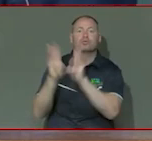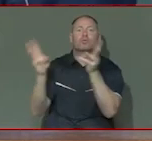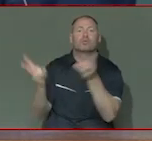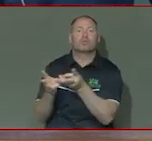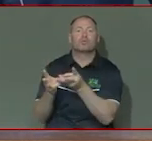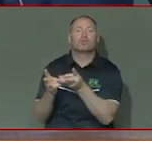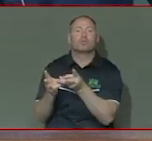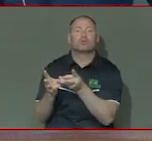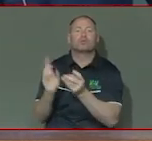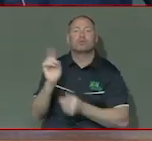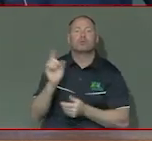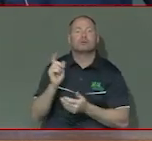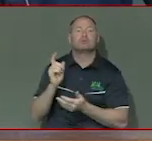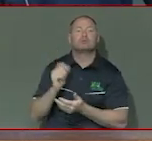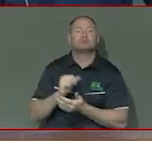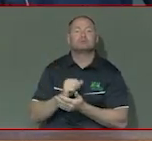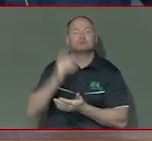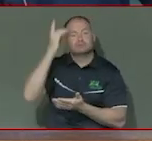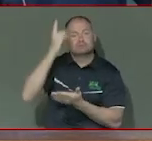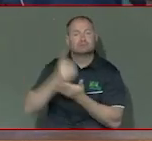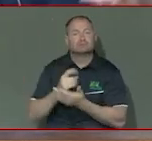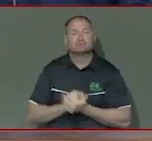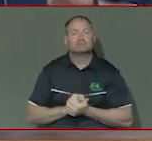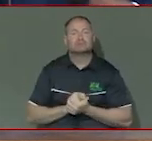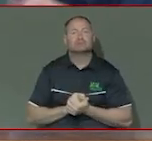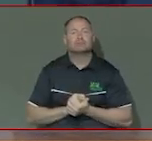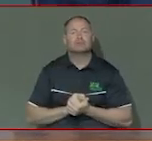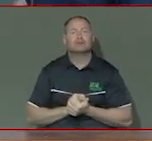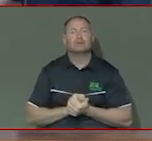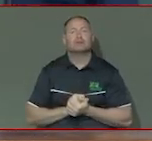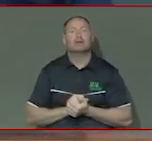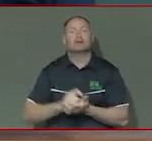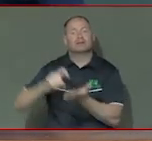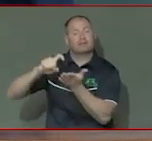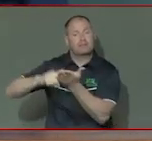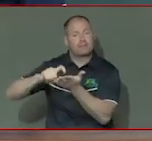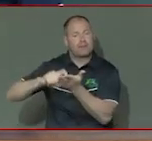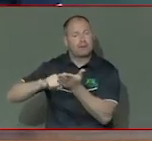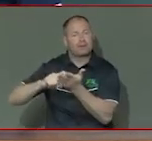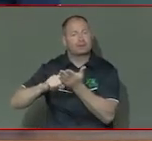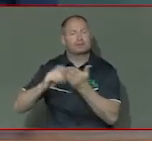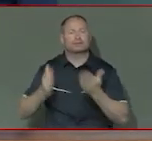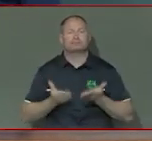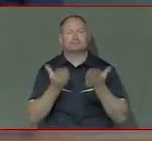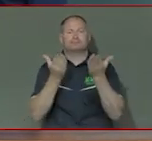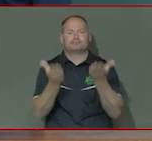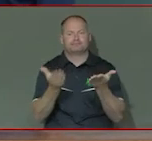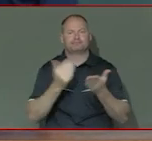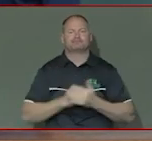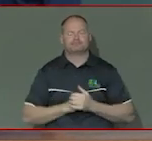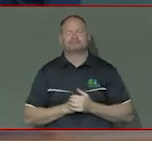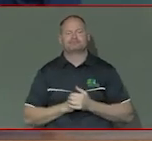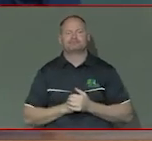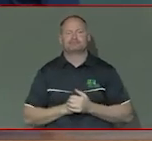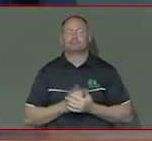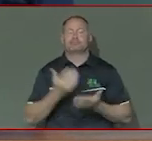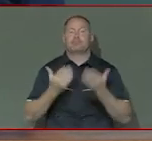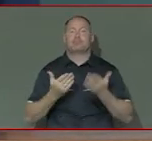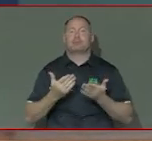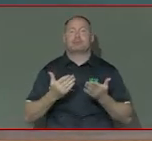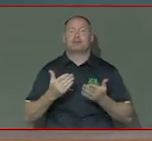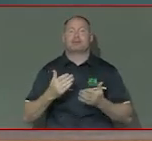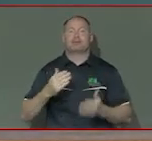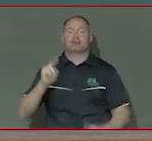Supply and demand. All right. So if my net asset value is 360 or 360